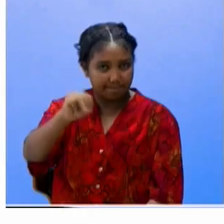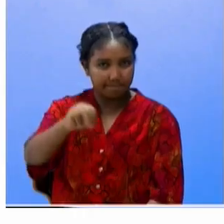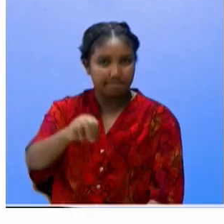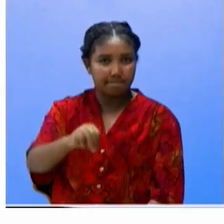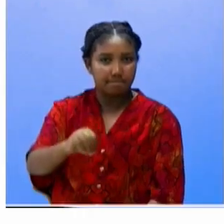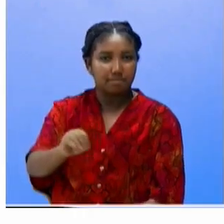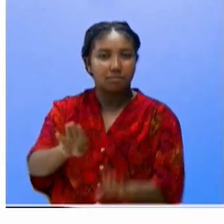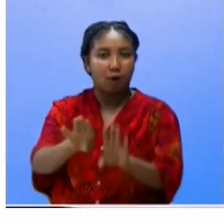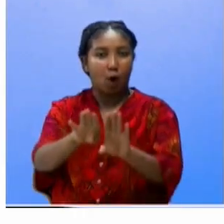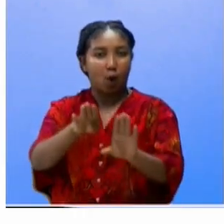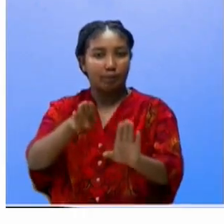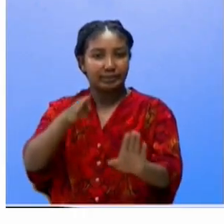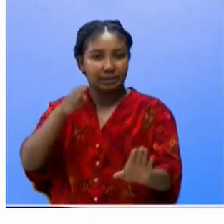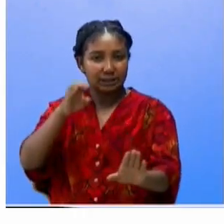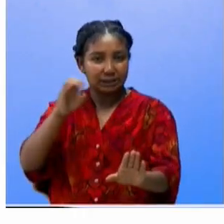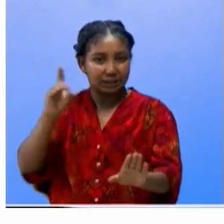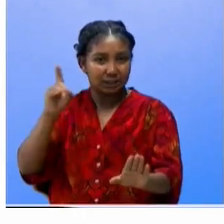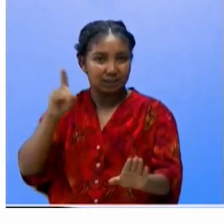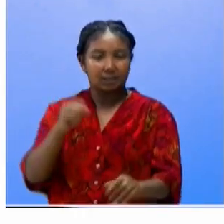opened